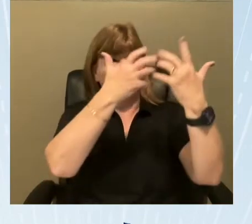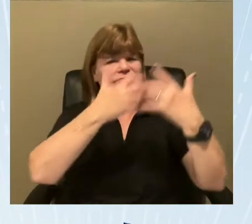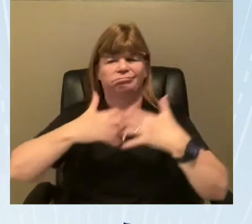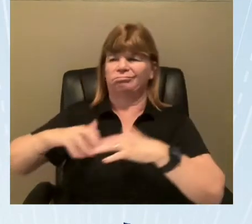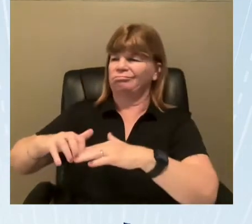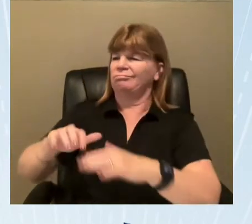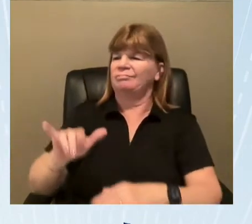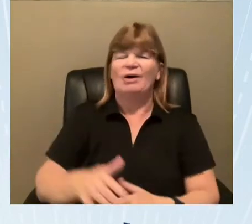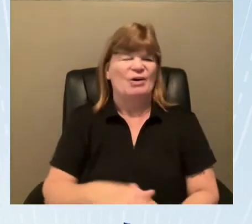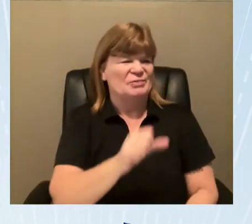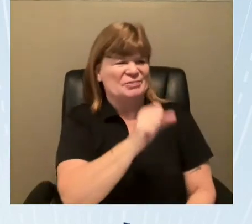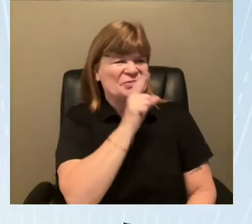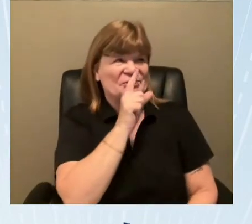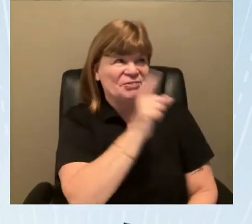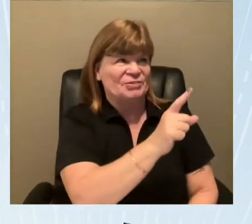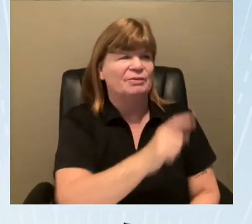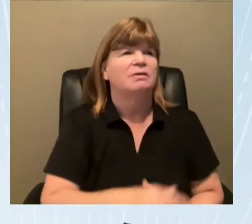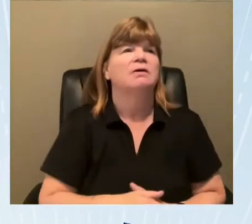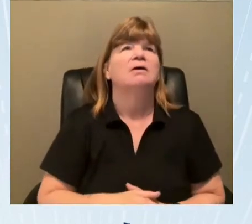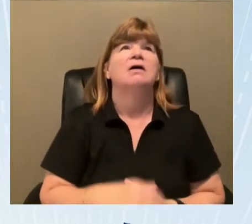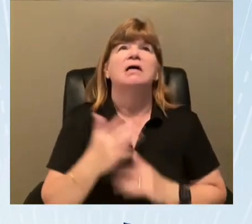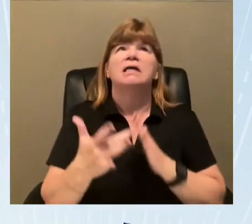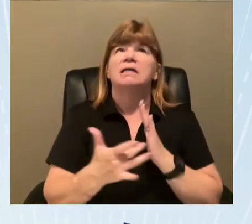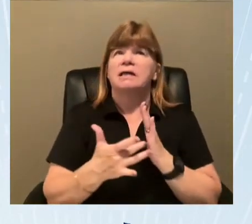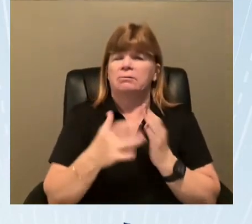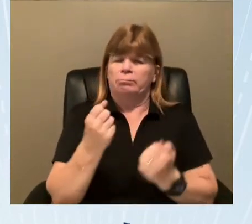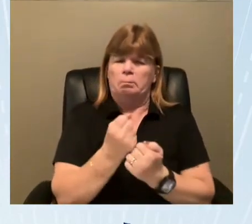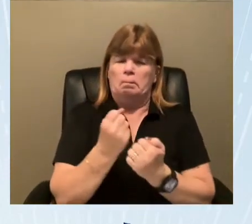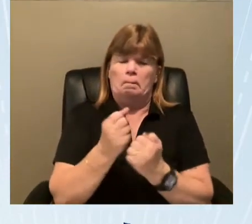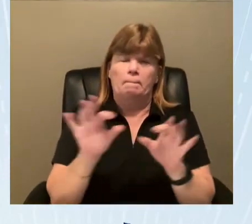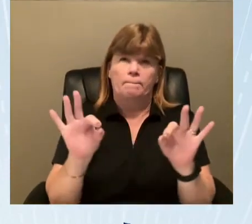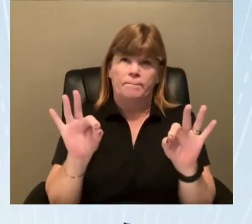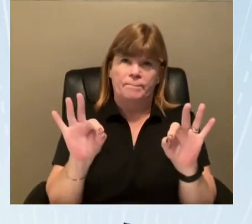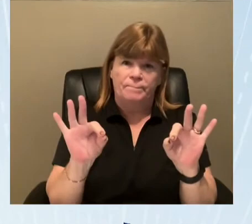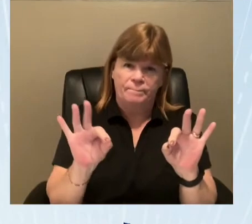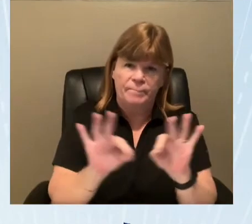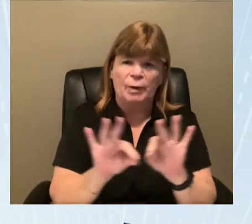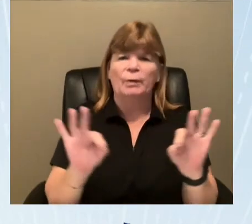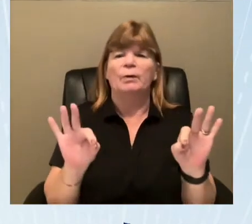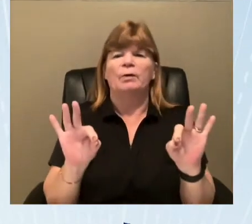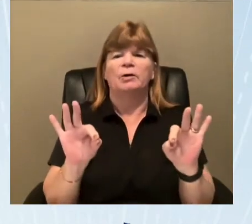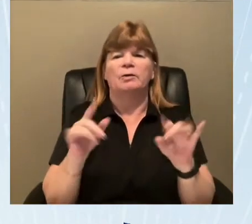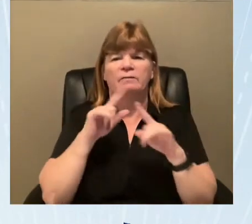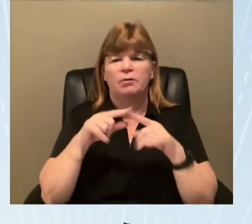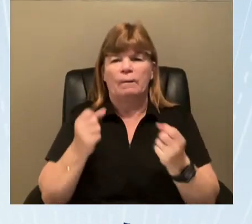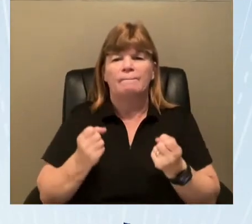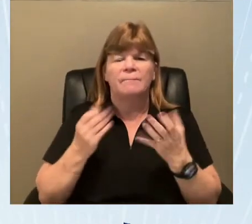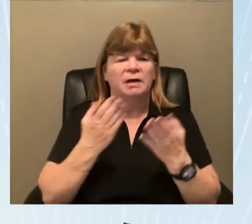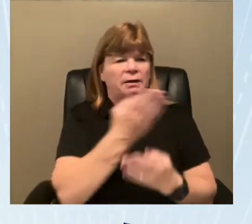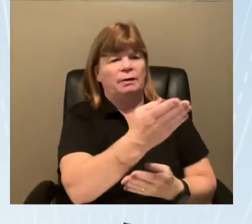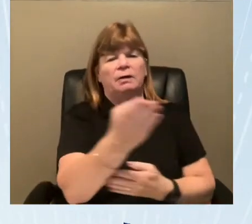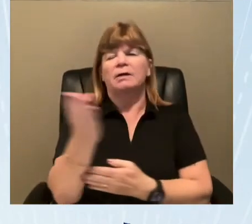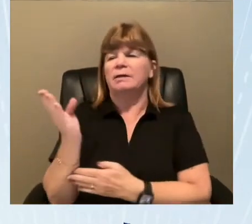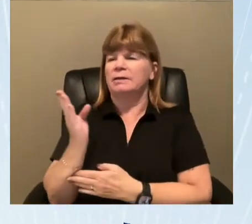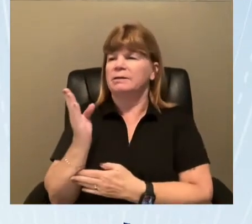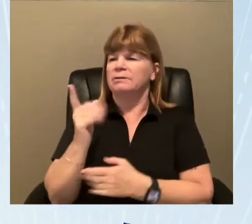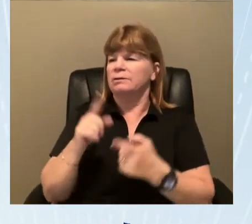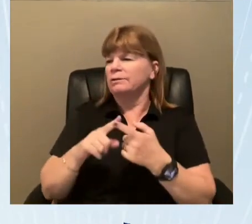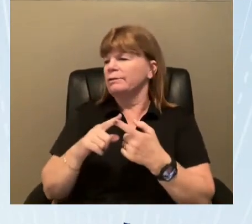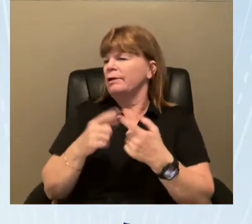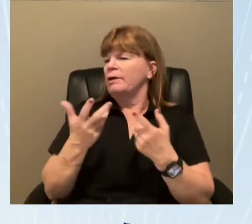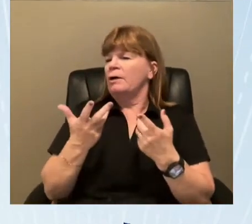Sure. Technical assistance is key to making many of these real estate development projects